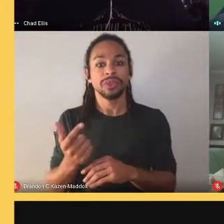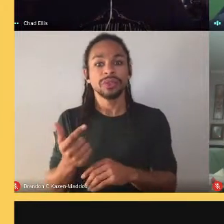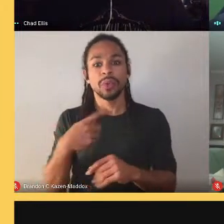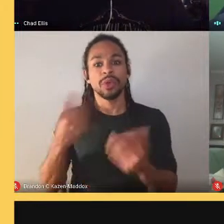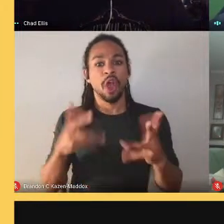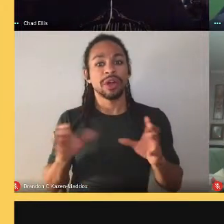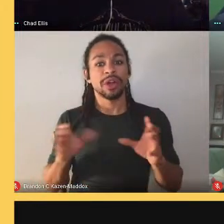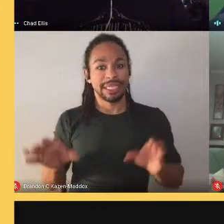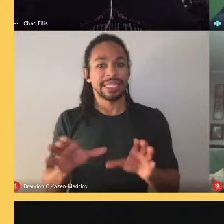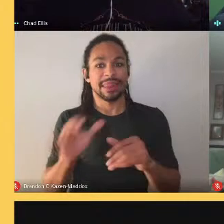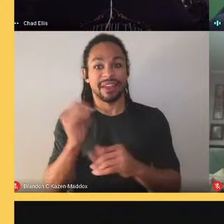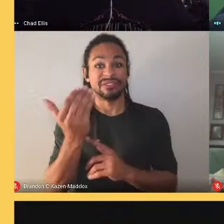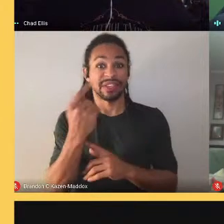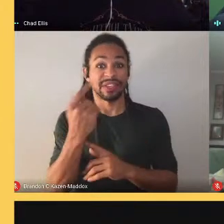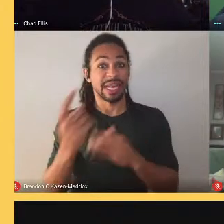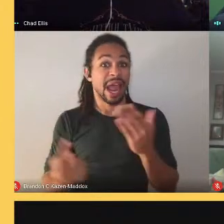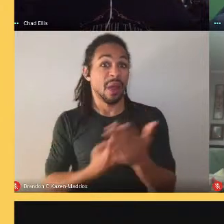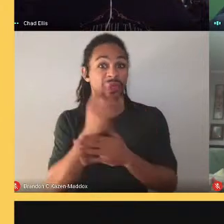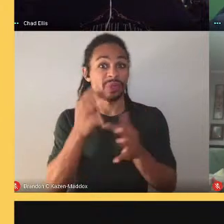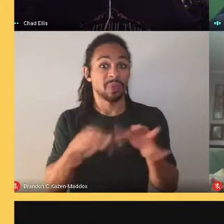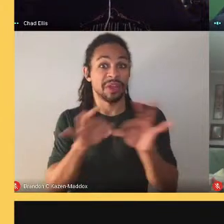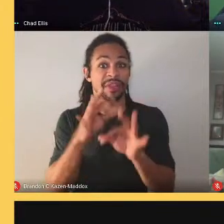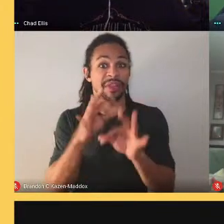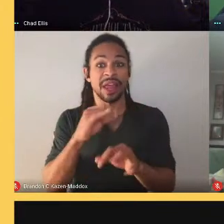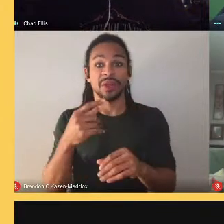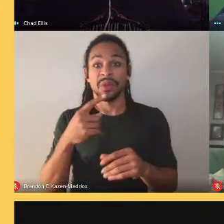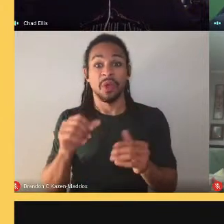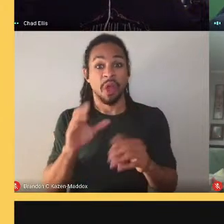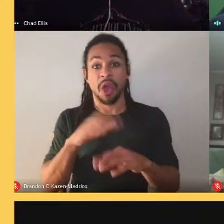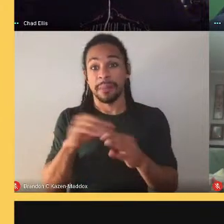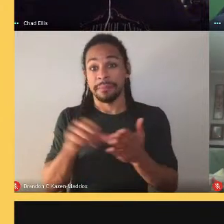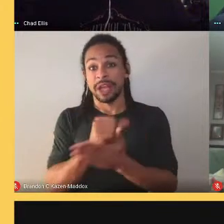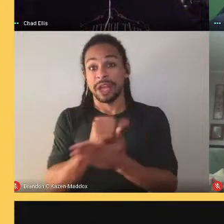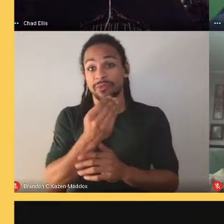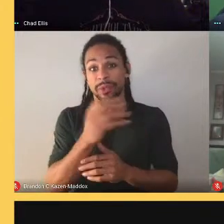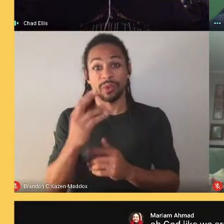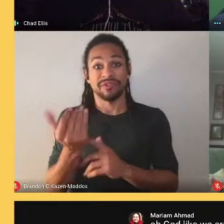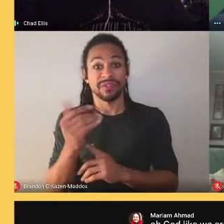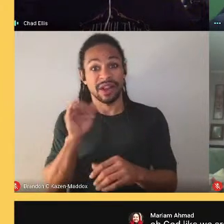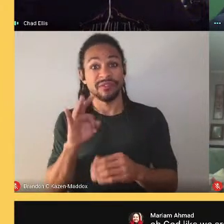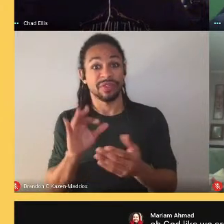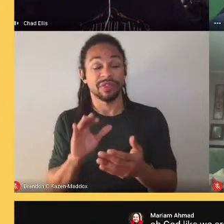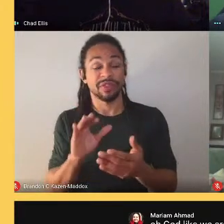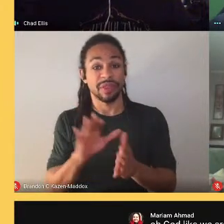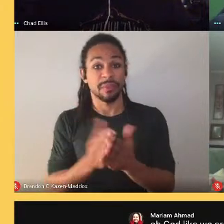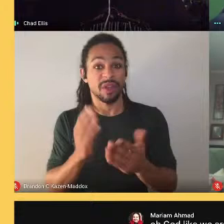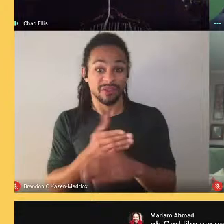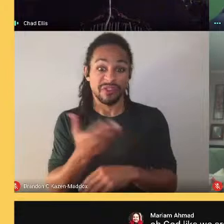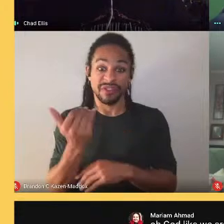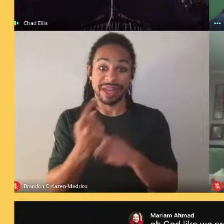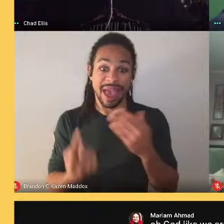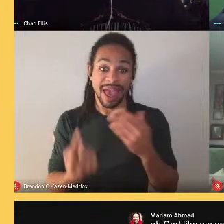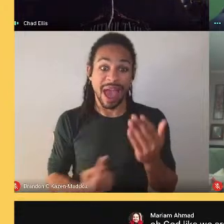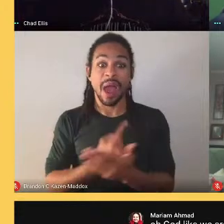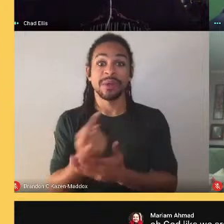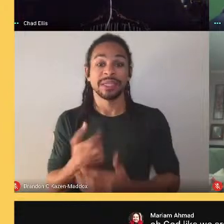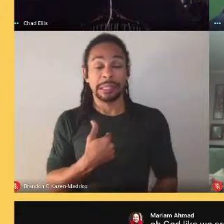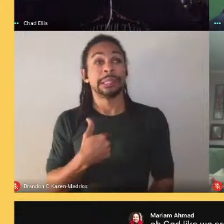and we're still on page 14 or 15 mm-hmm. of the book. Yeah, that was the setting I was thinking about kind of going